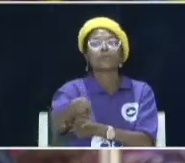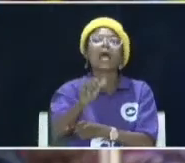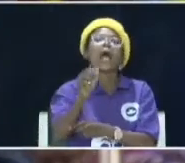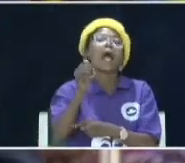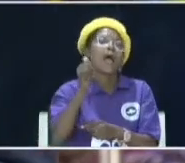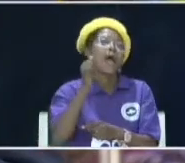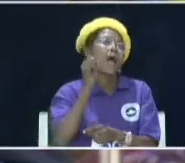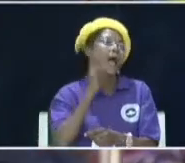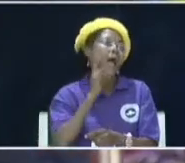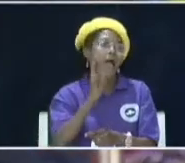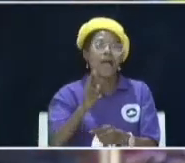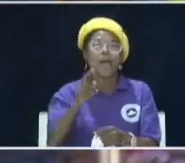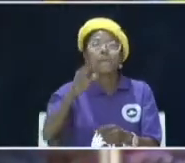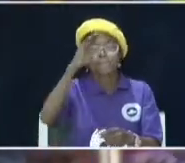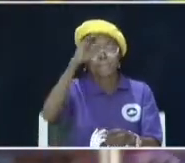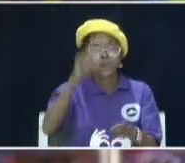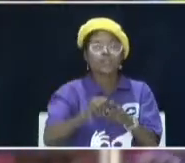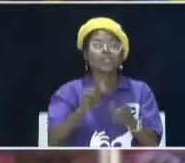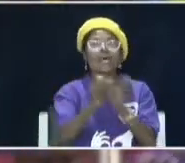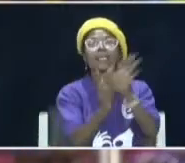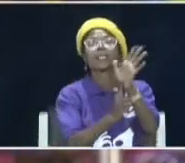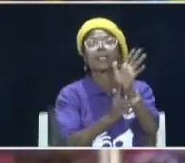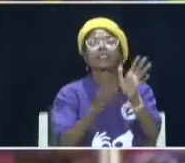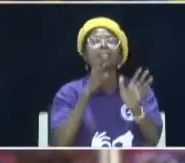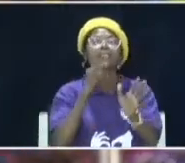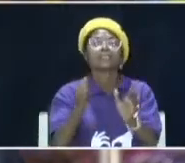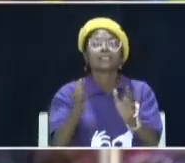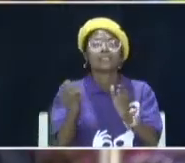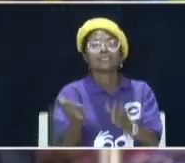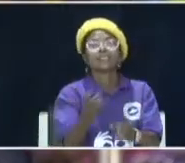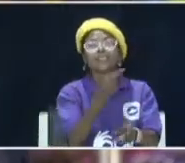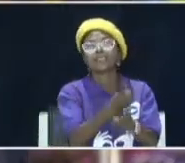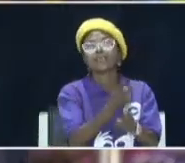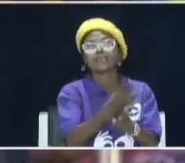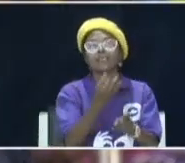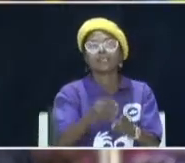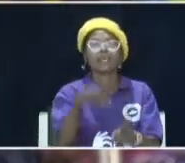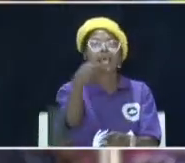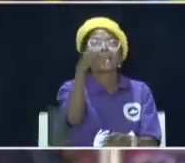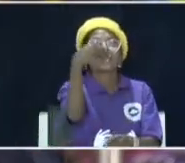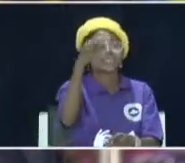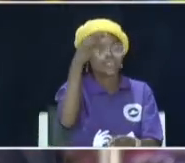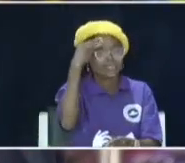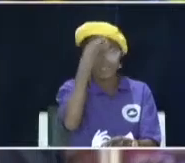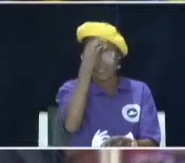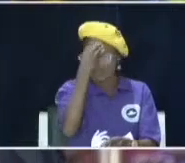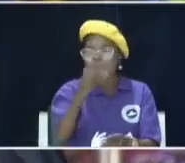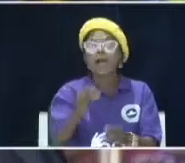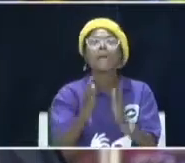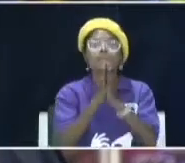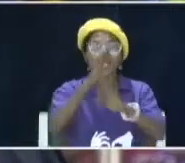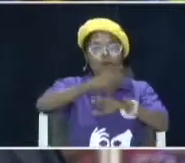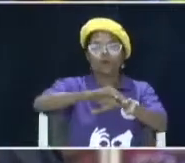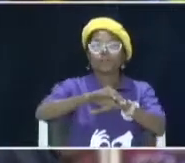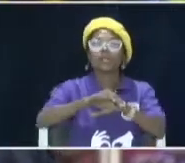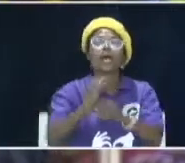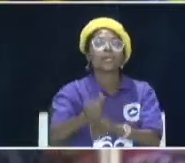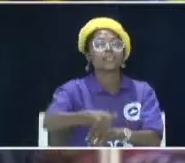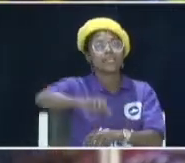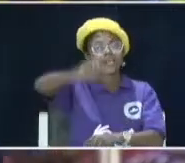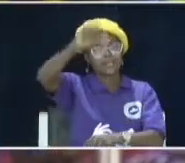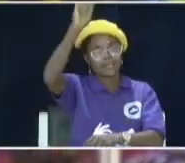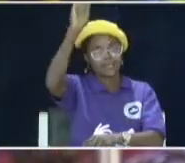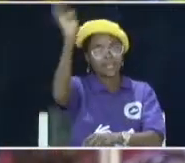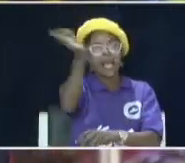kidnapped. She took the handkerchief prayed on by Daddy Gio, raised the handkerchief, praising